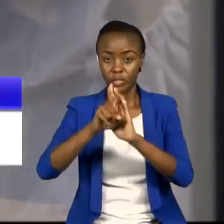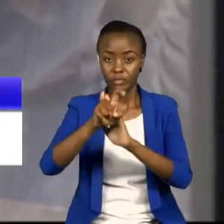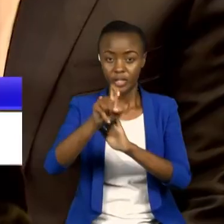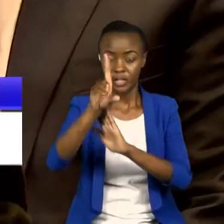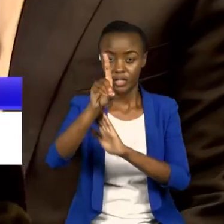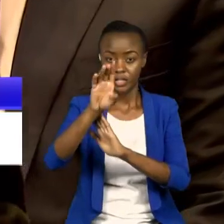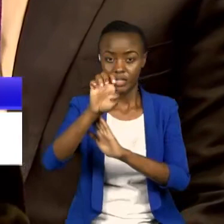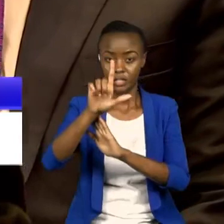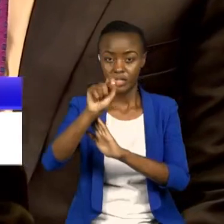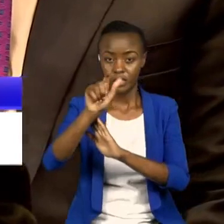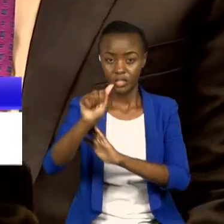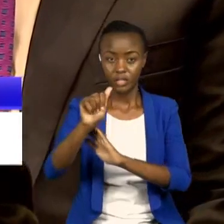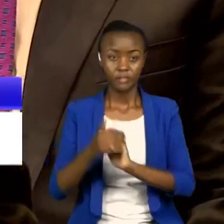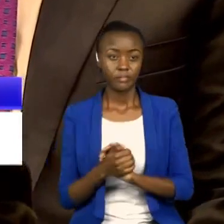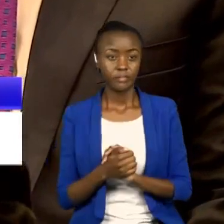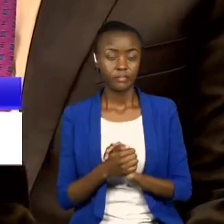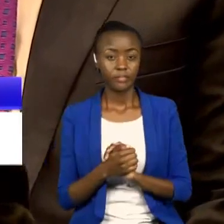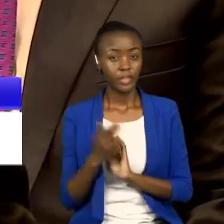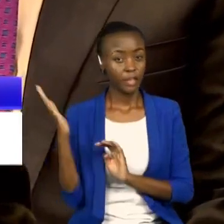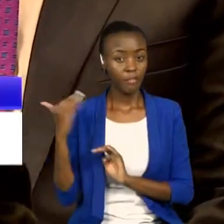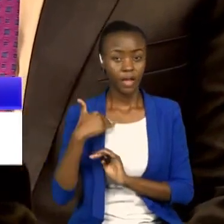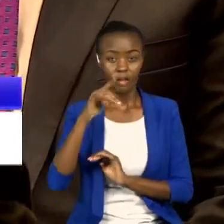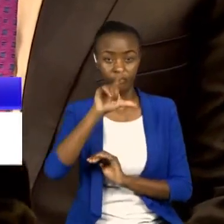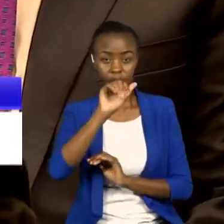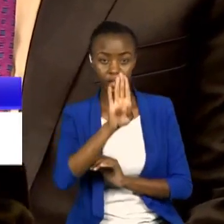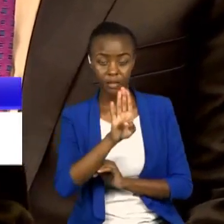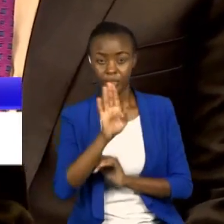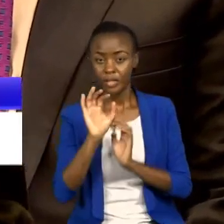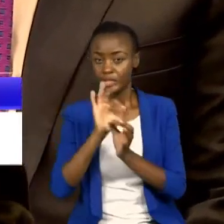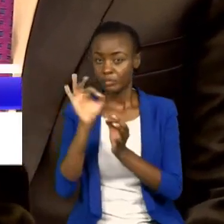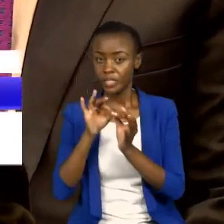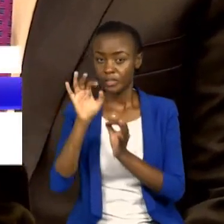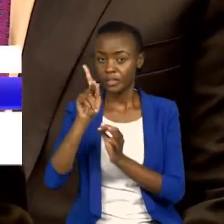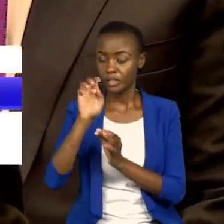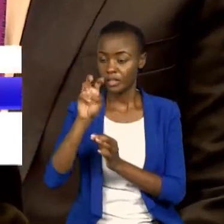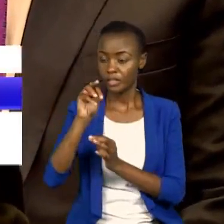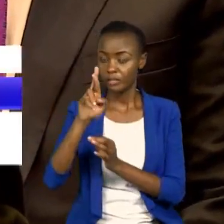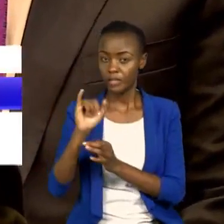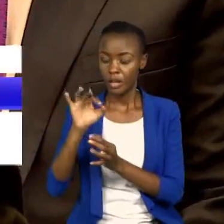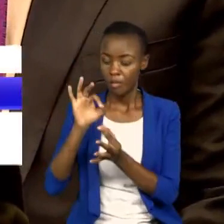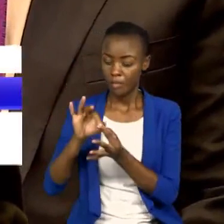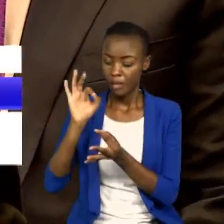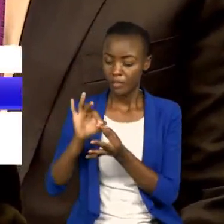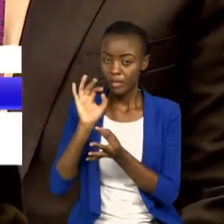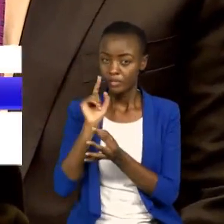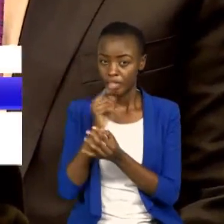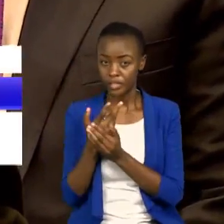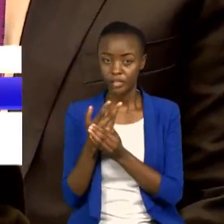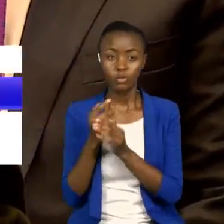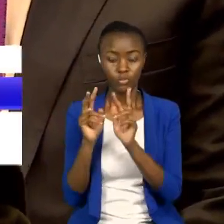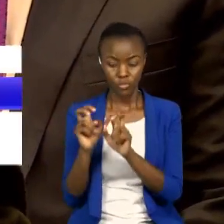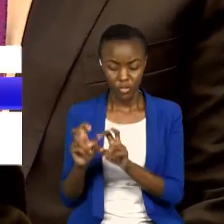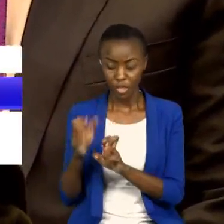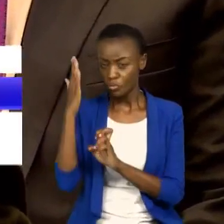variant. We have our labs there, particularly the Kemri lab, that is picking samples so that we can establish the number of,